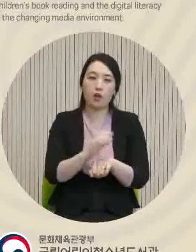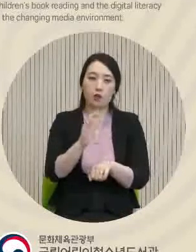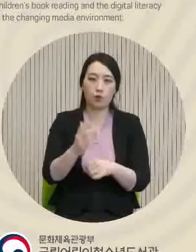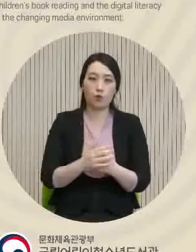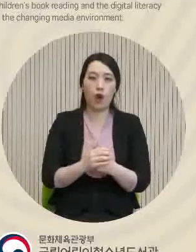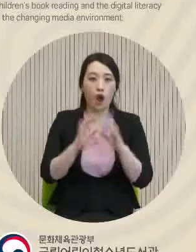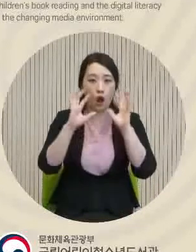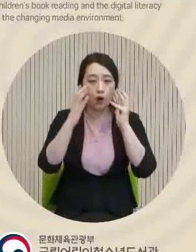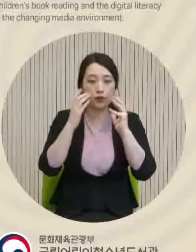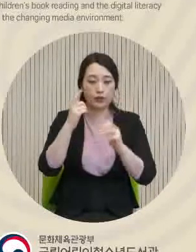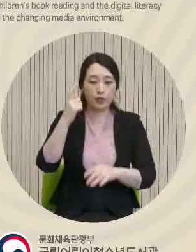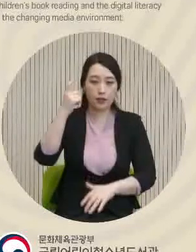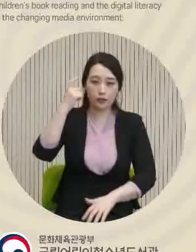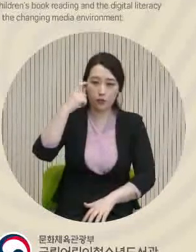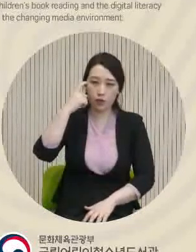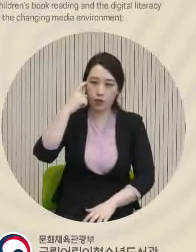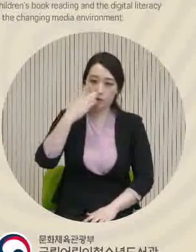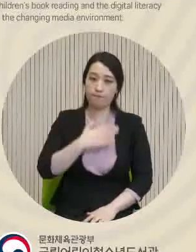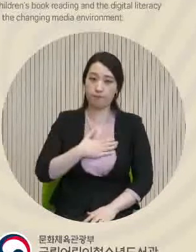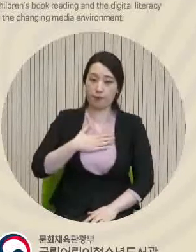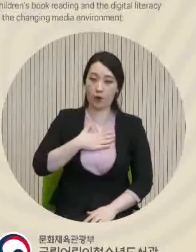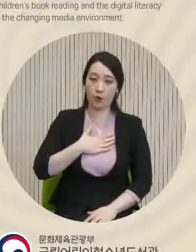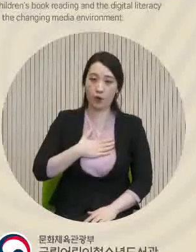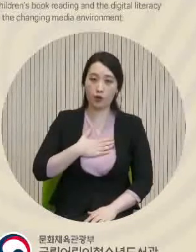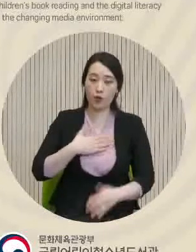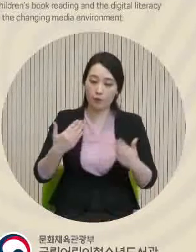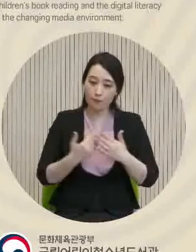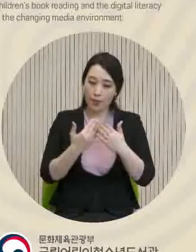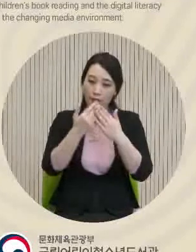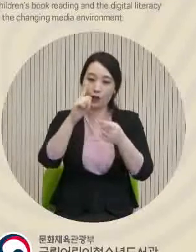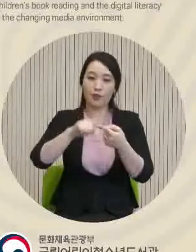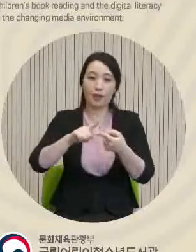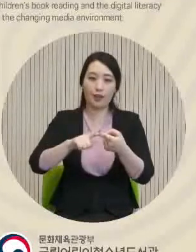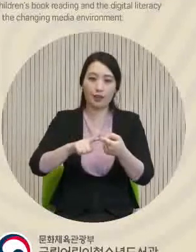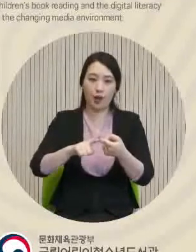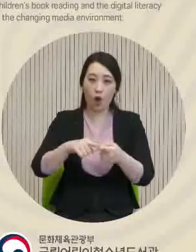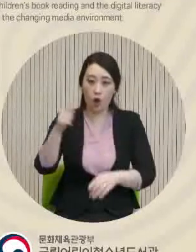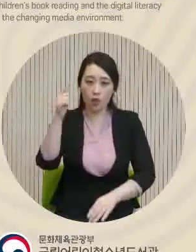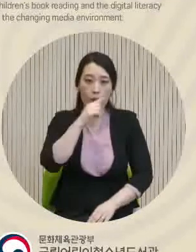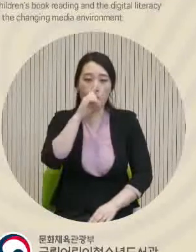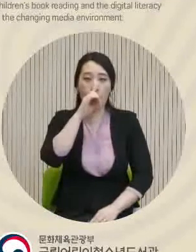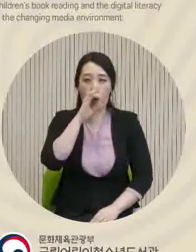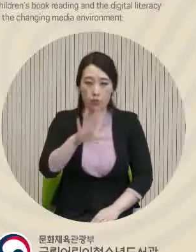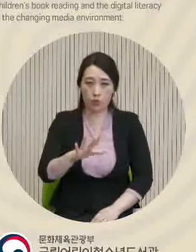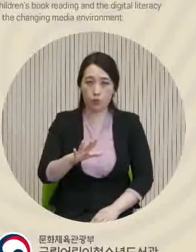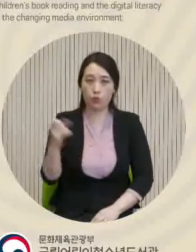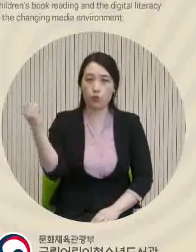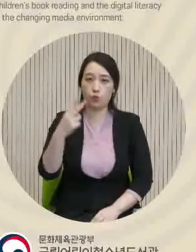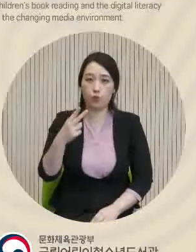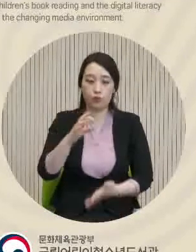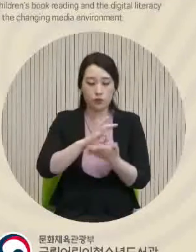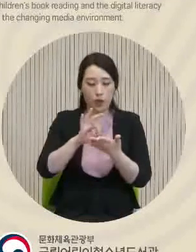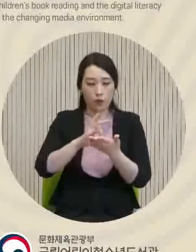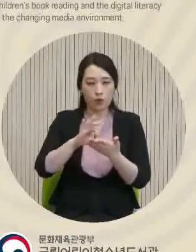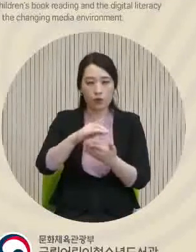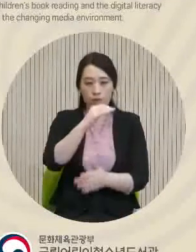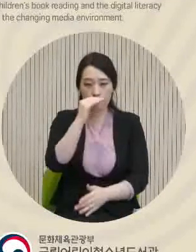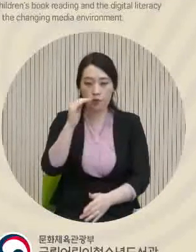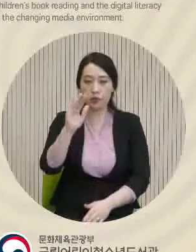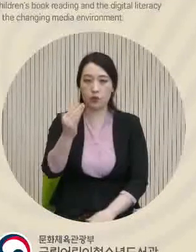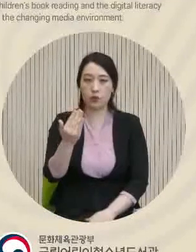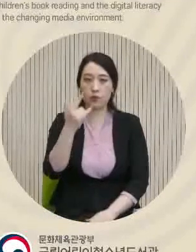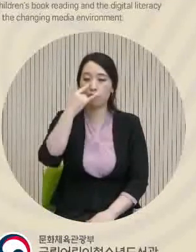social development of the children. It recommended that the appropriate training and advices must be provided to the parents and the assistants so that